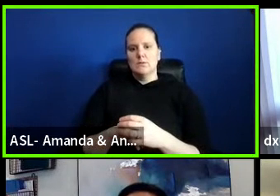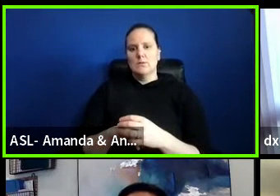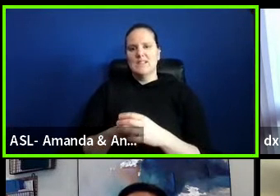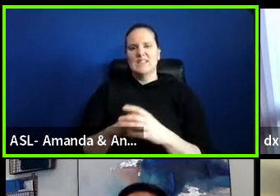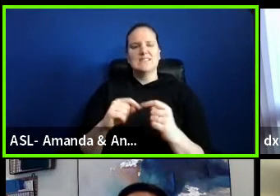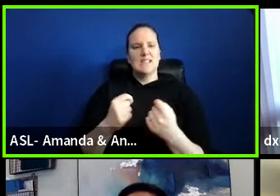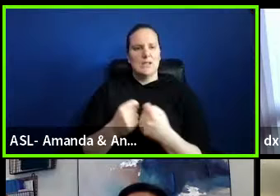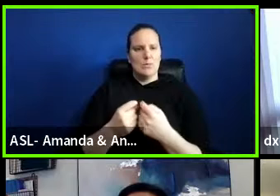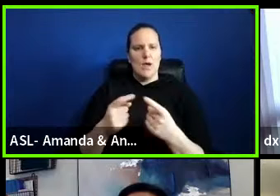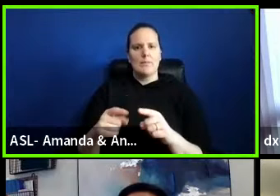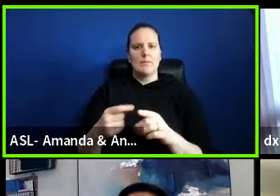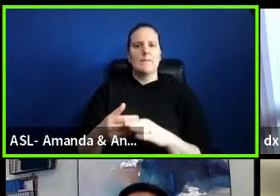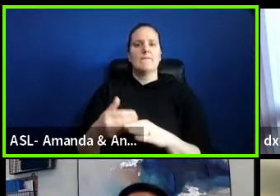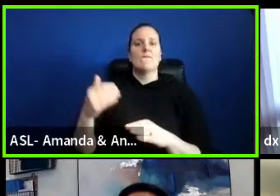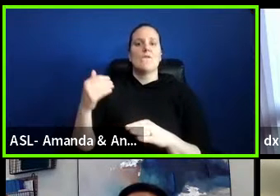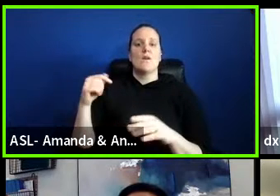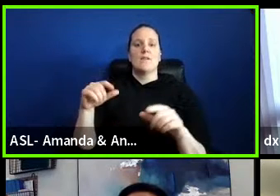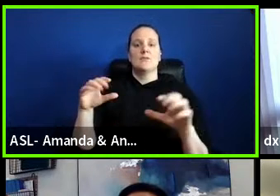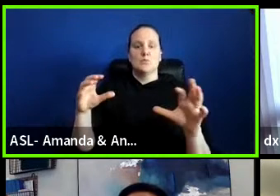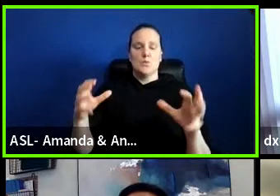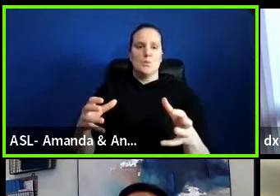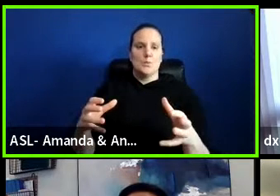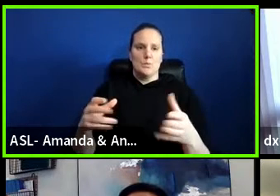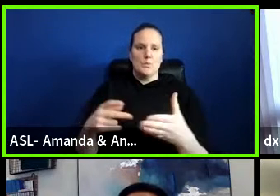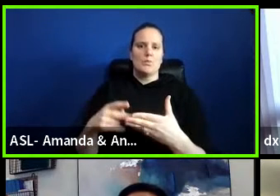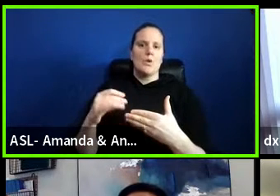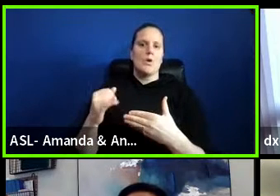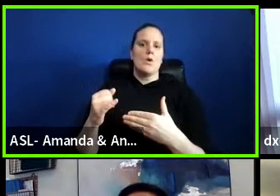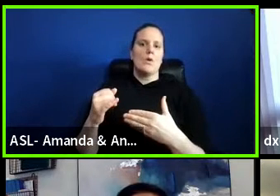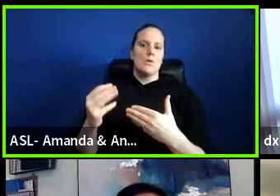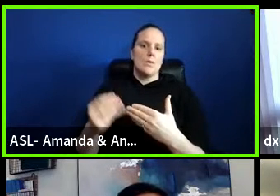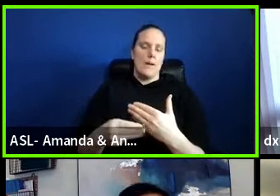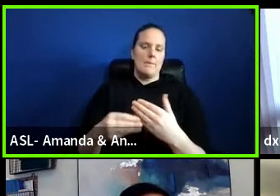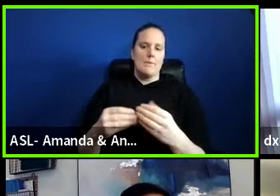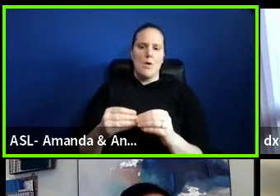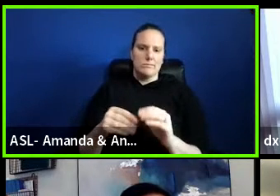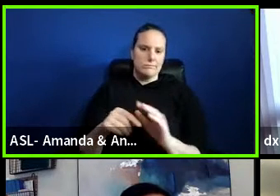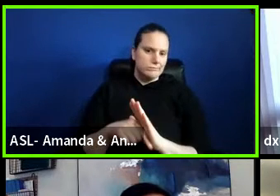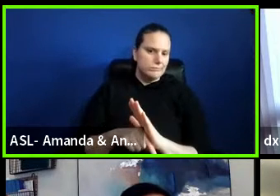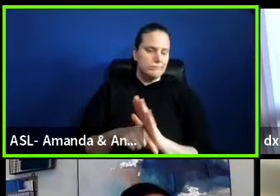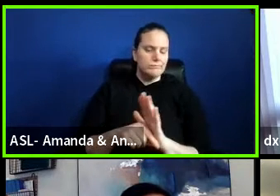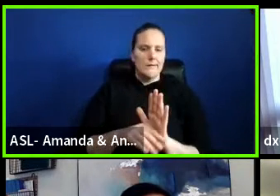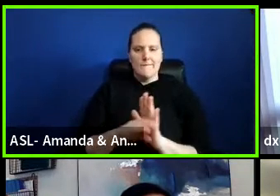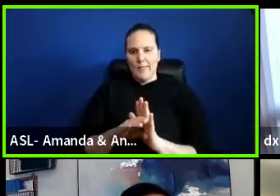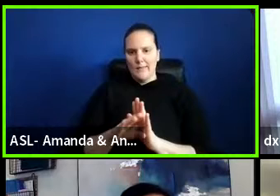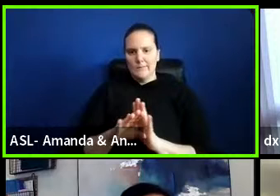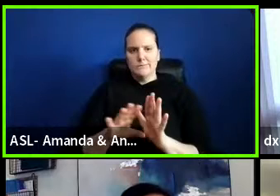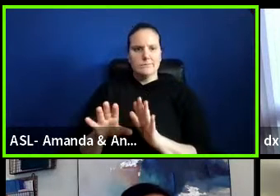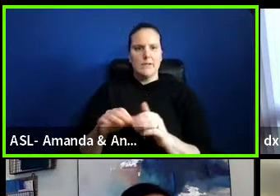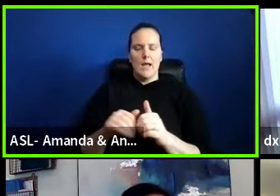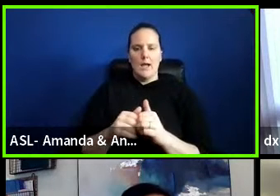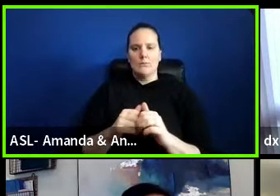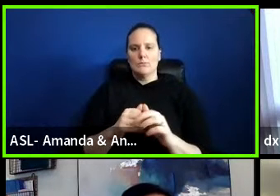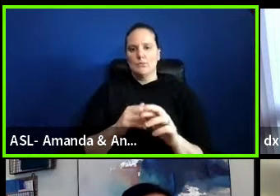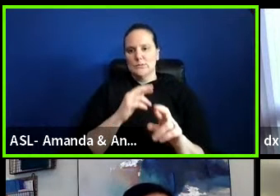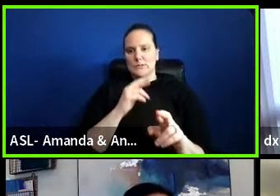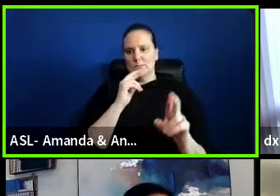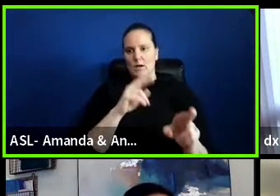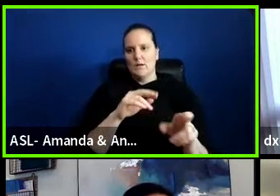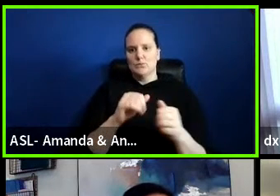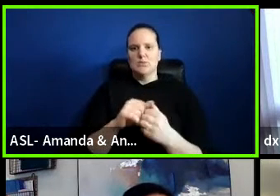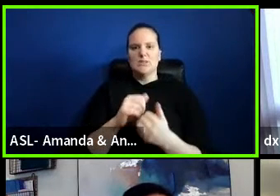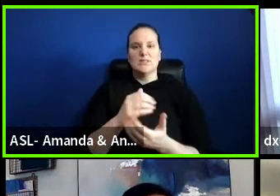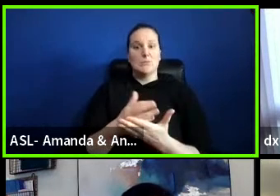coming before this body as the program further refines and develops how it will respond in terms of some of